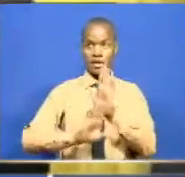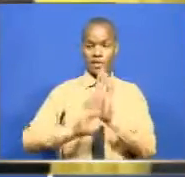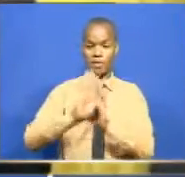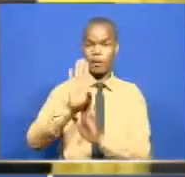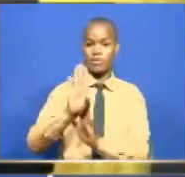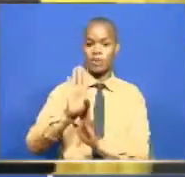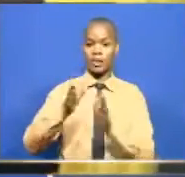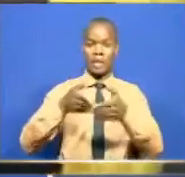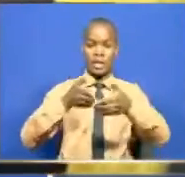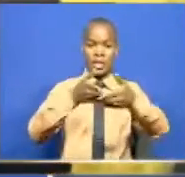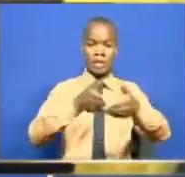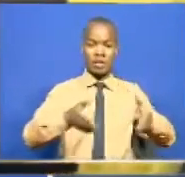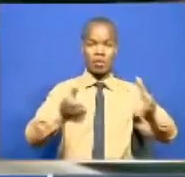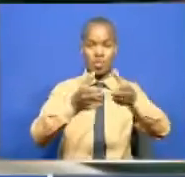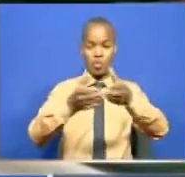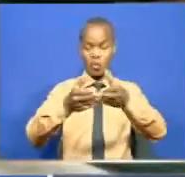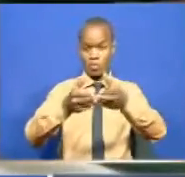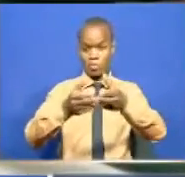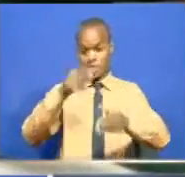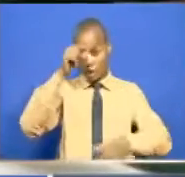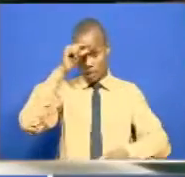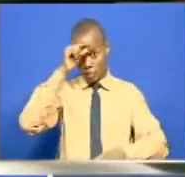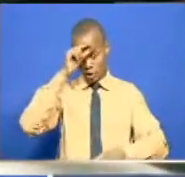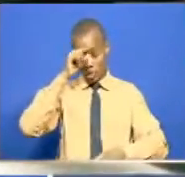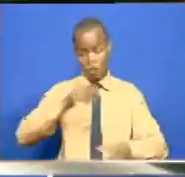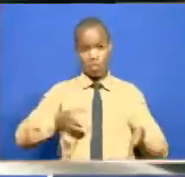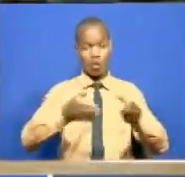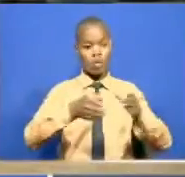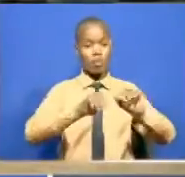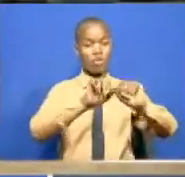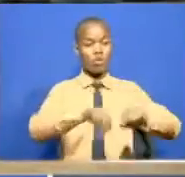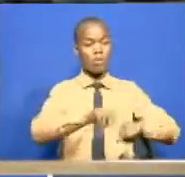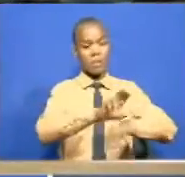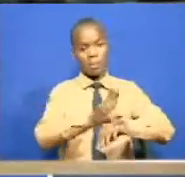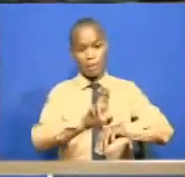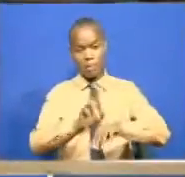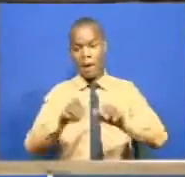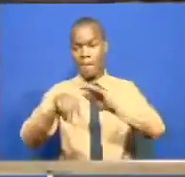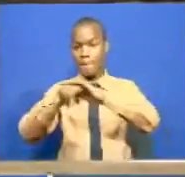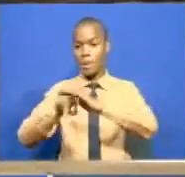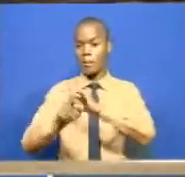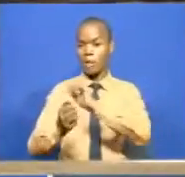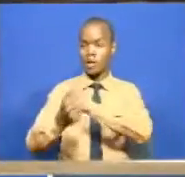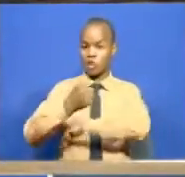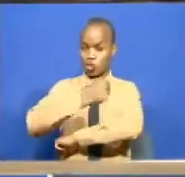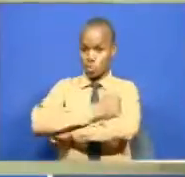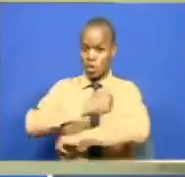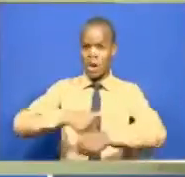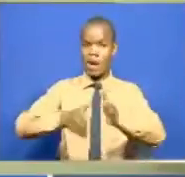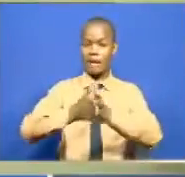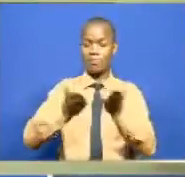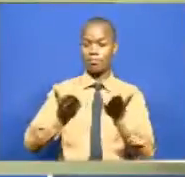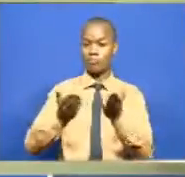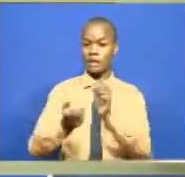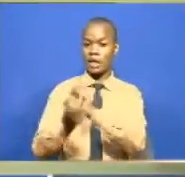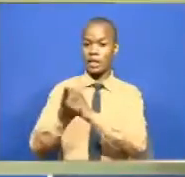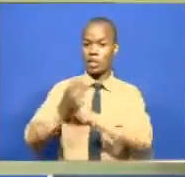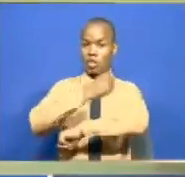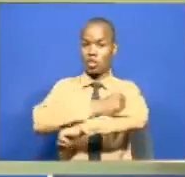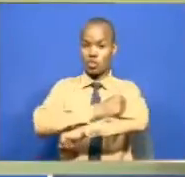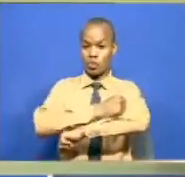Mwakima, led a team of government officials and toured primary schools and secondary schools in Kilifi, Lamu, and Tana River counties. We also